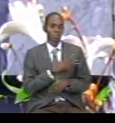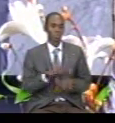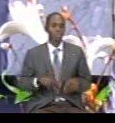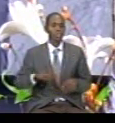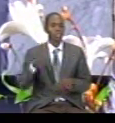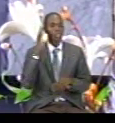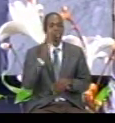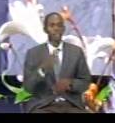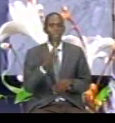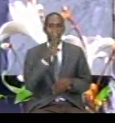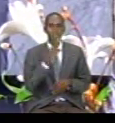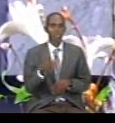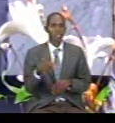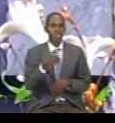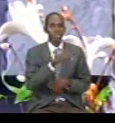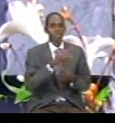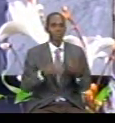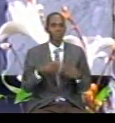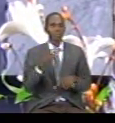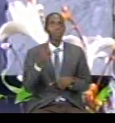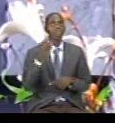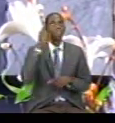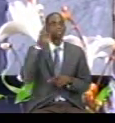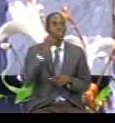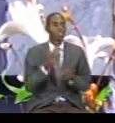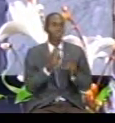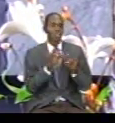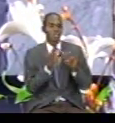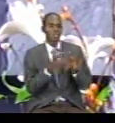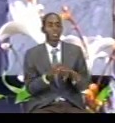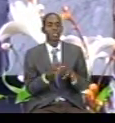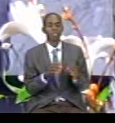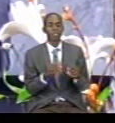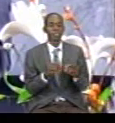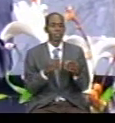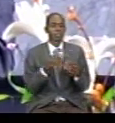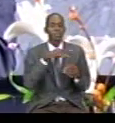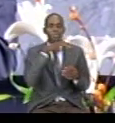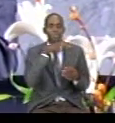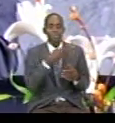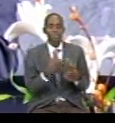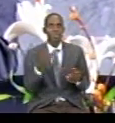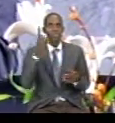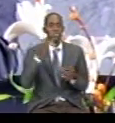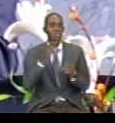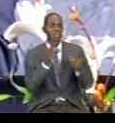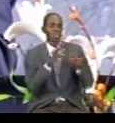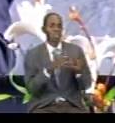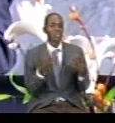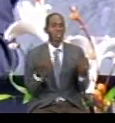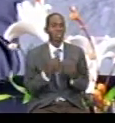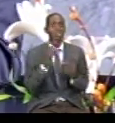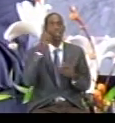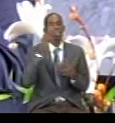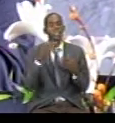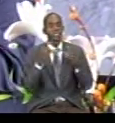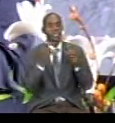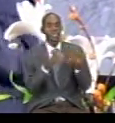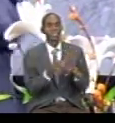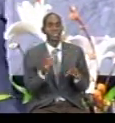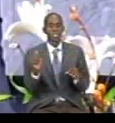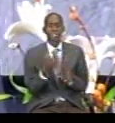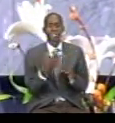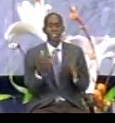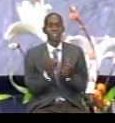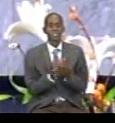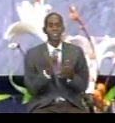loves purity. He hates impurity. He hates defilement. He hates sin. He hates everything that is moral